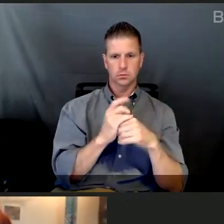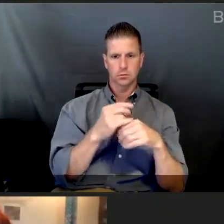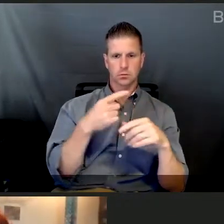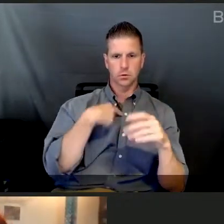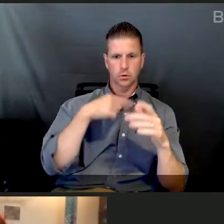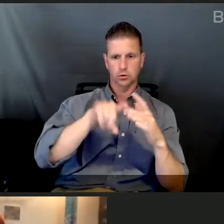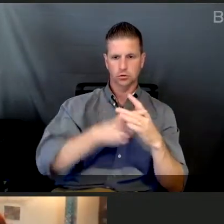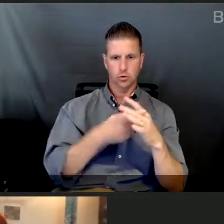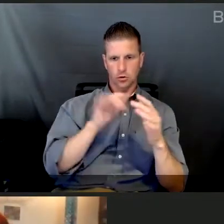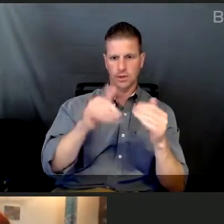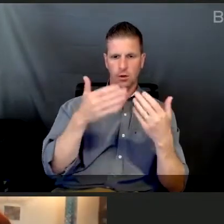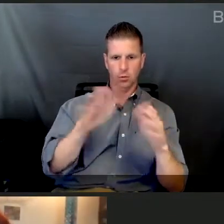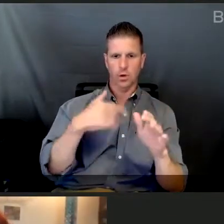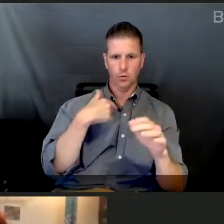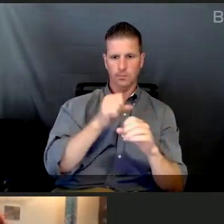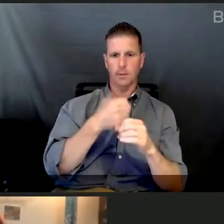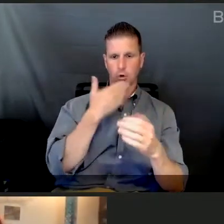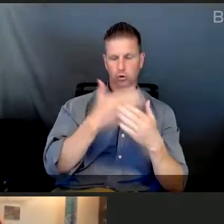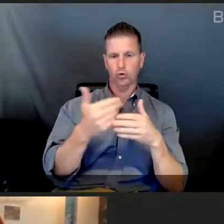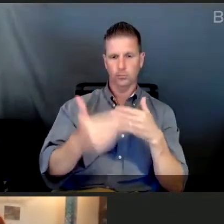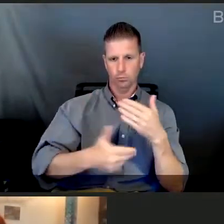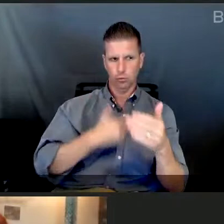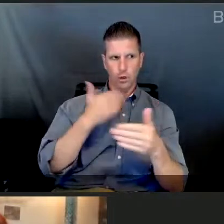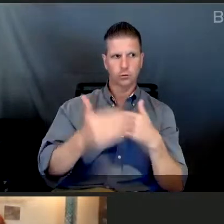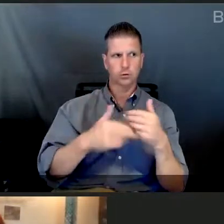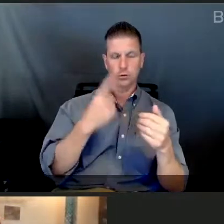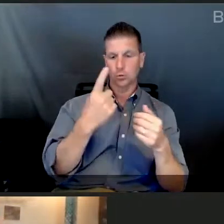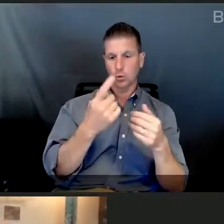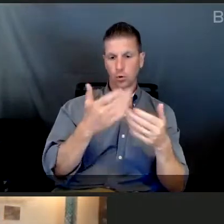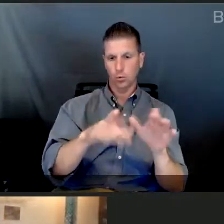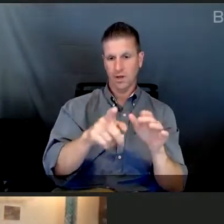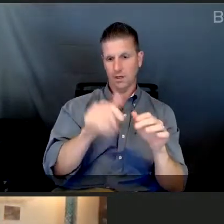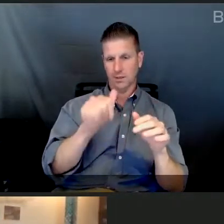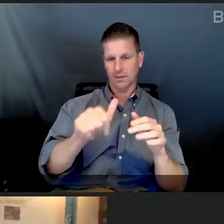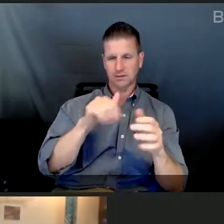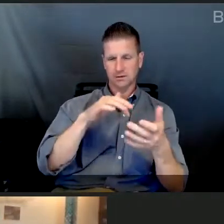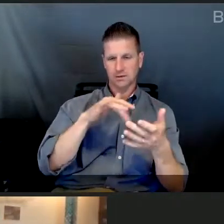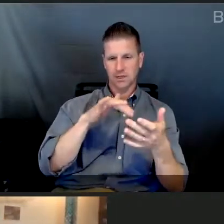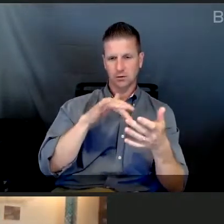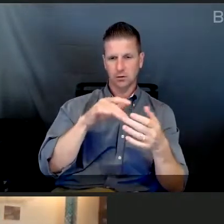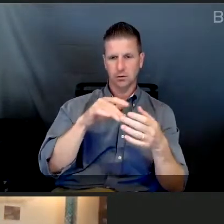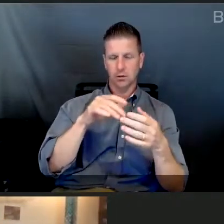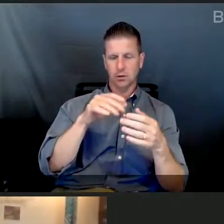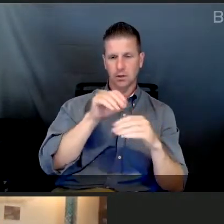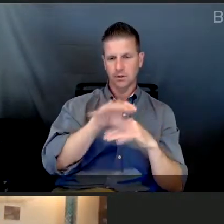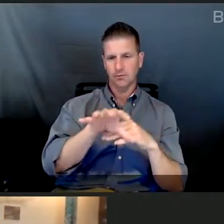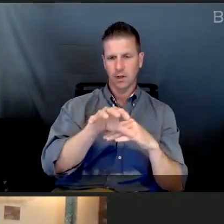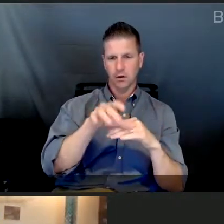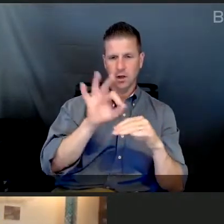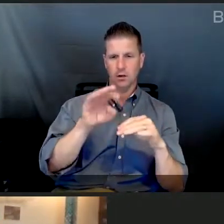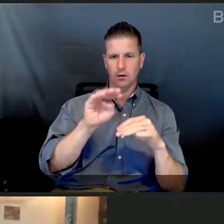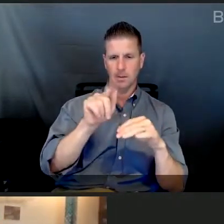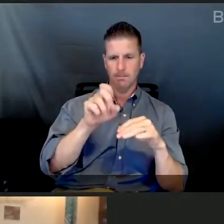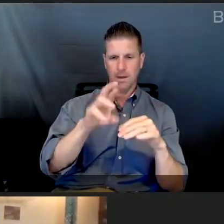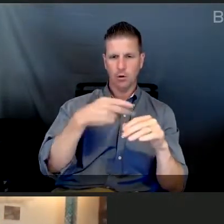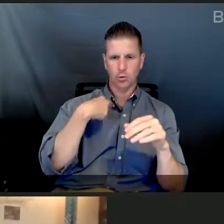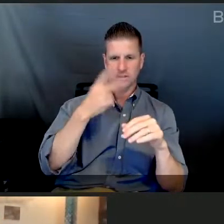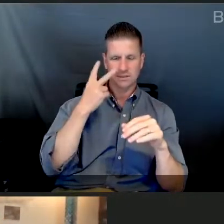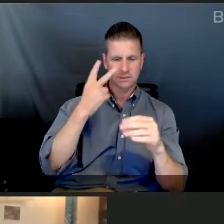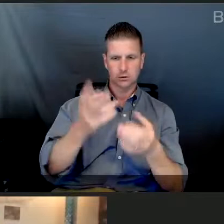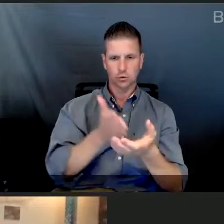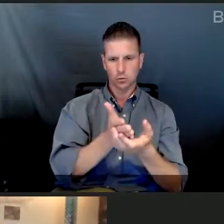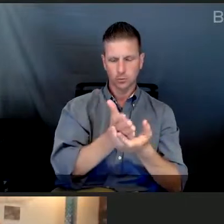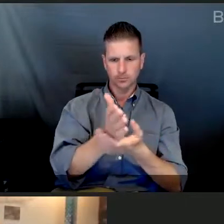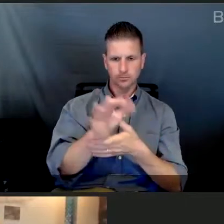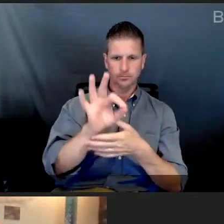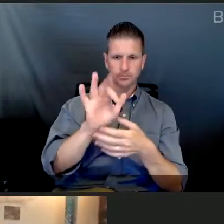starting that way. We're making good progress. I think one of the ways that you can kind of study the effects of the matter we can't see is through